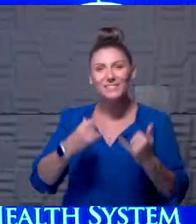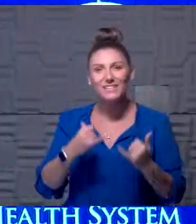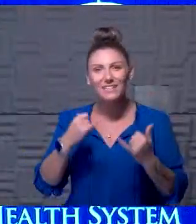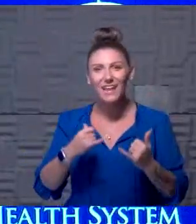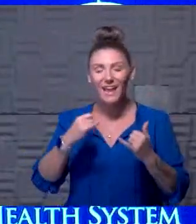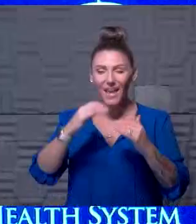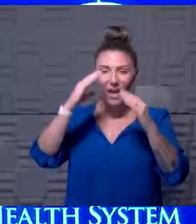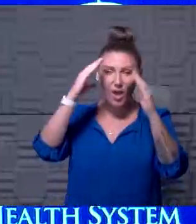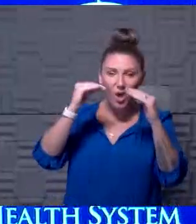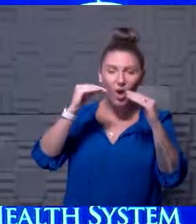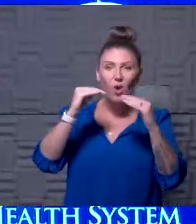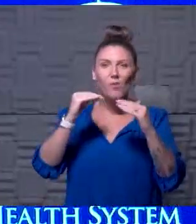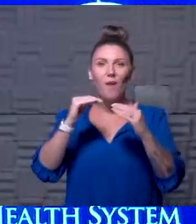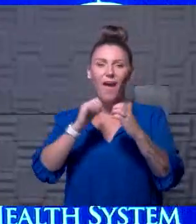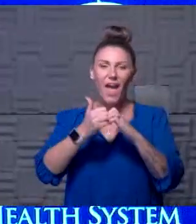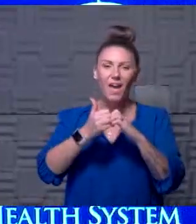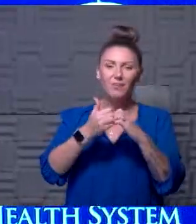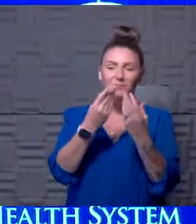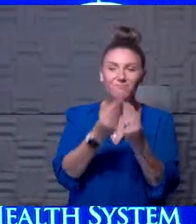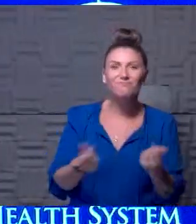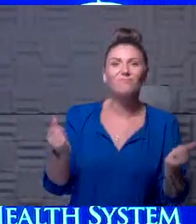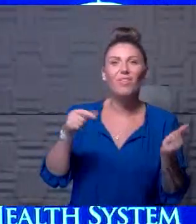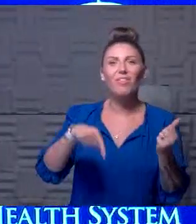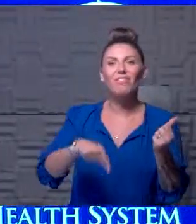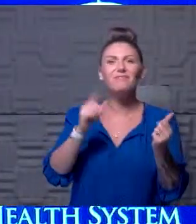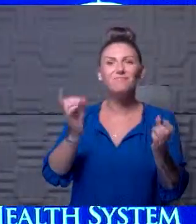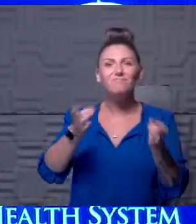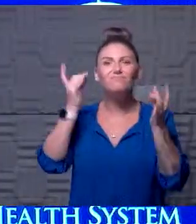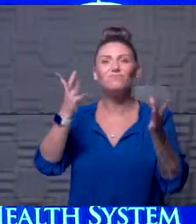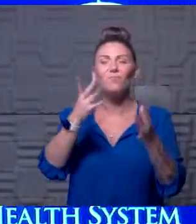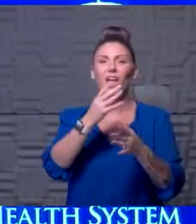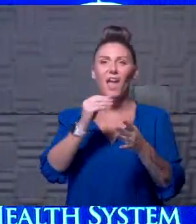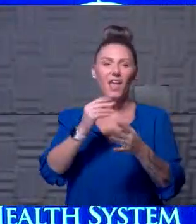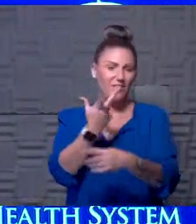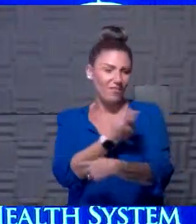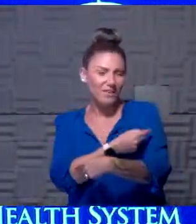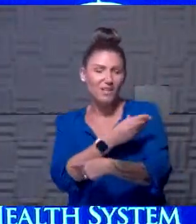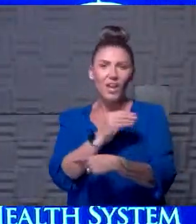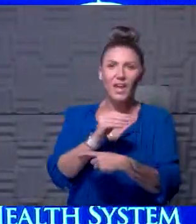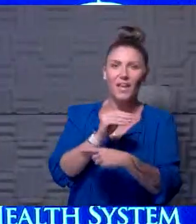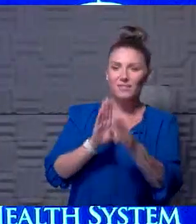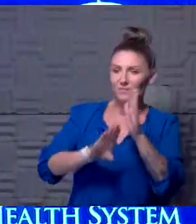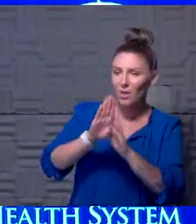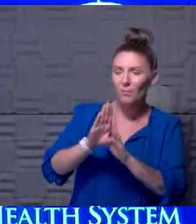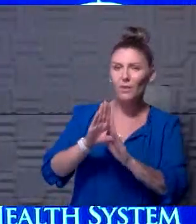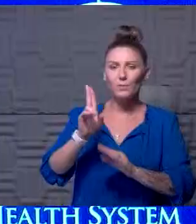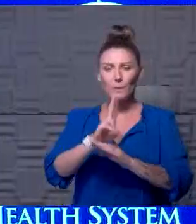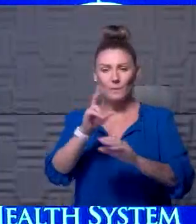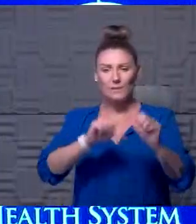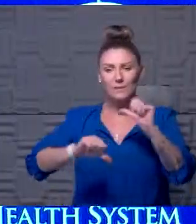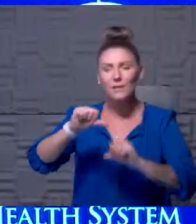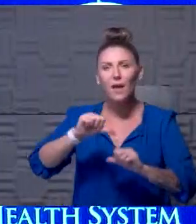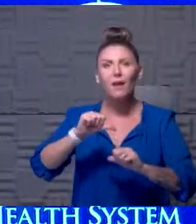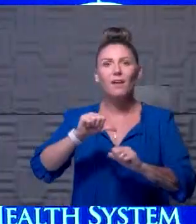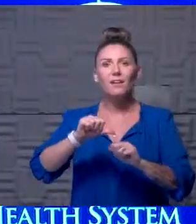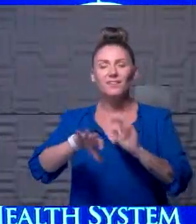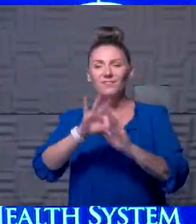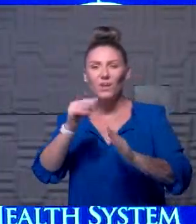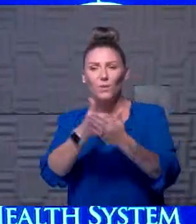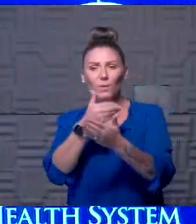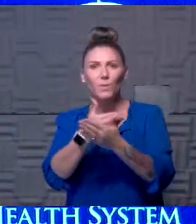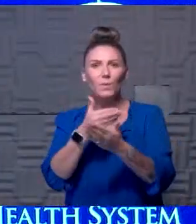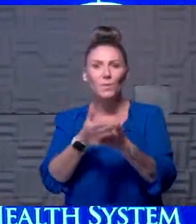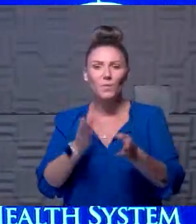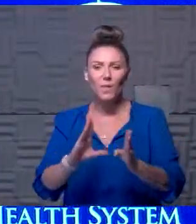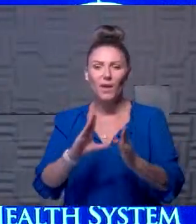a way out of this darn pandemic through the vaccination and the development and the use of science to help find new ways to keep